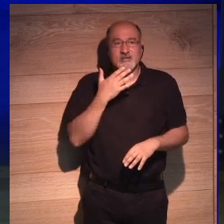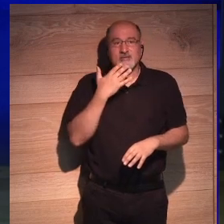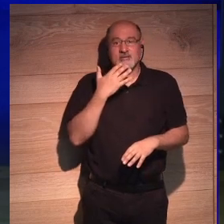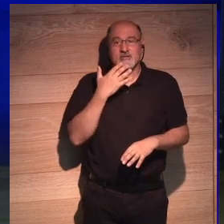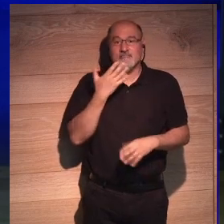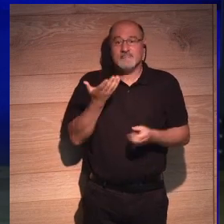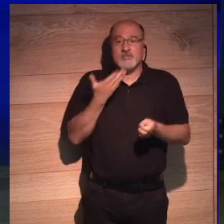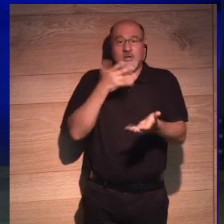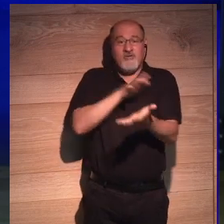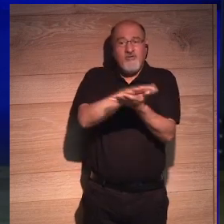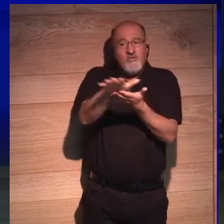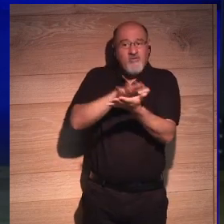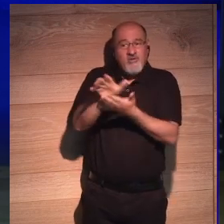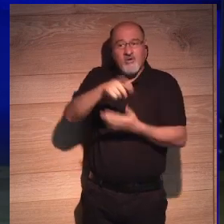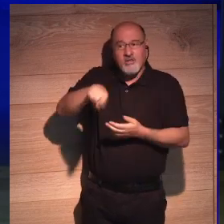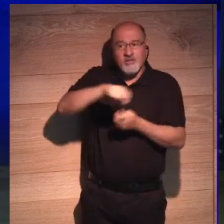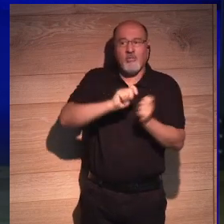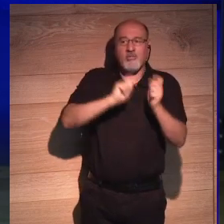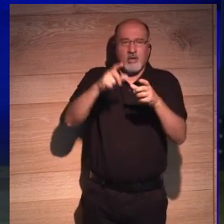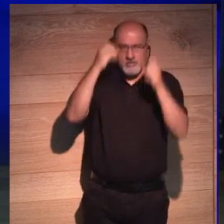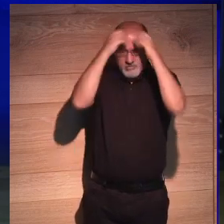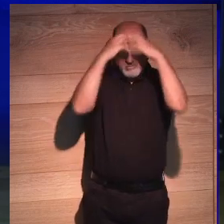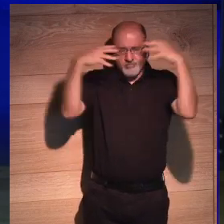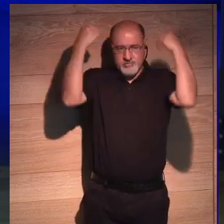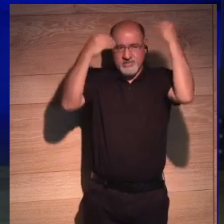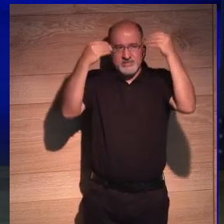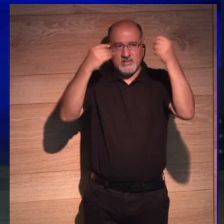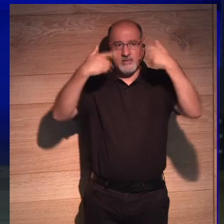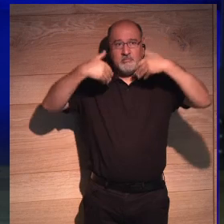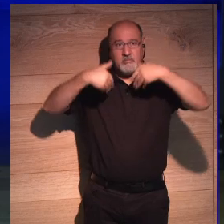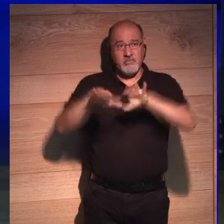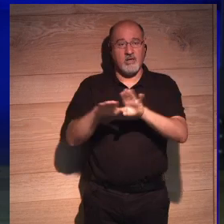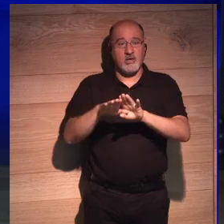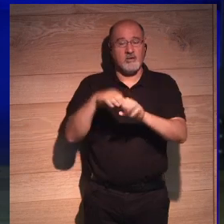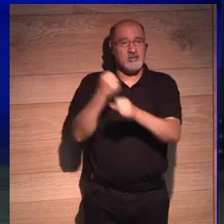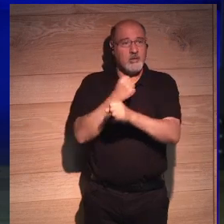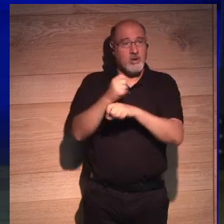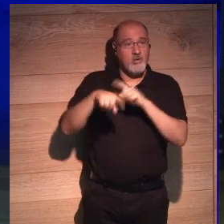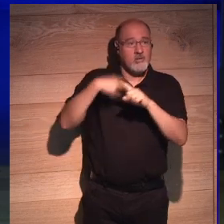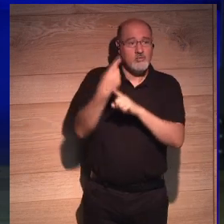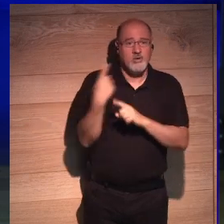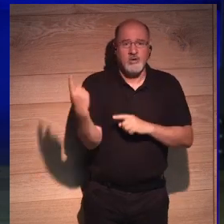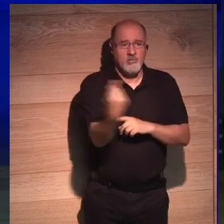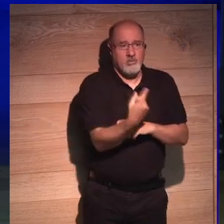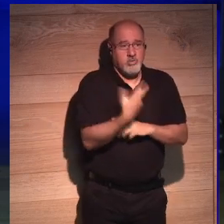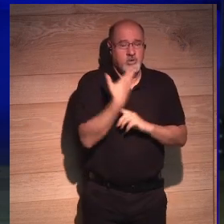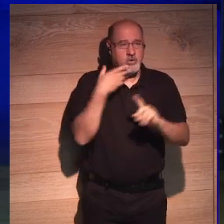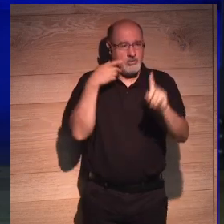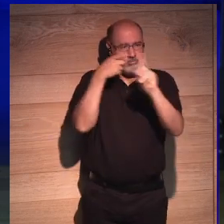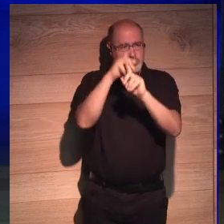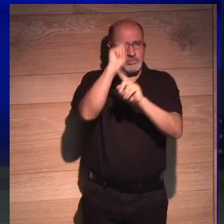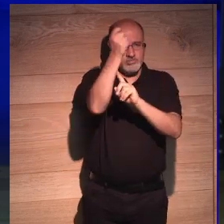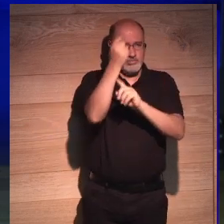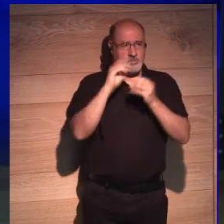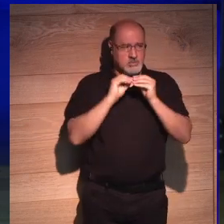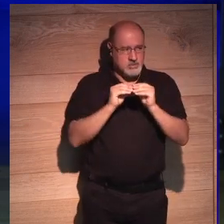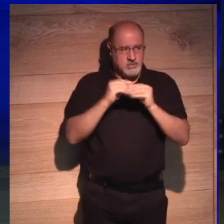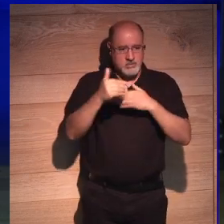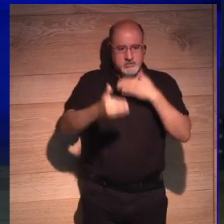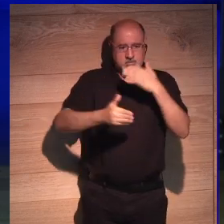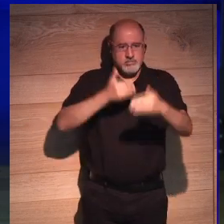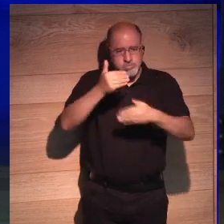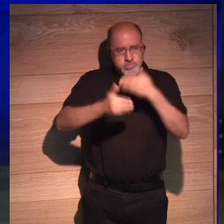actually quite a lot of jobs to be done in order to turn this, not just from potential, but into a genuine